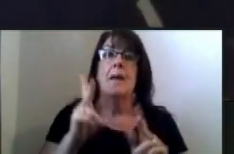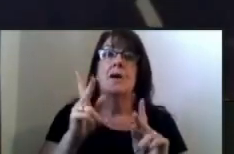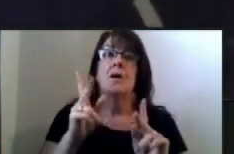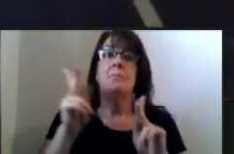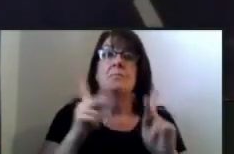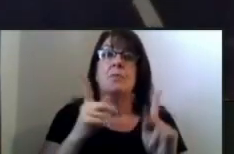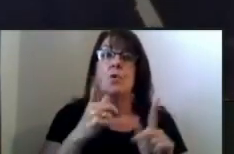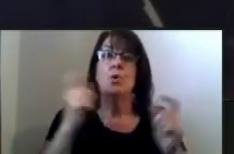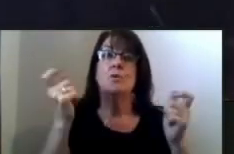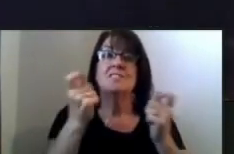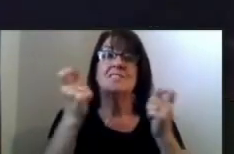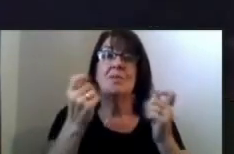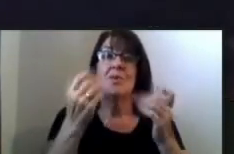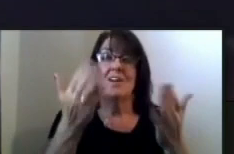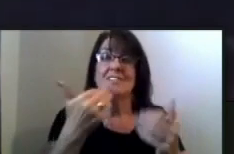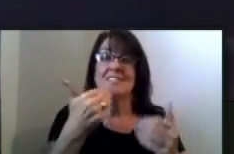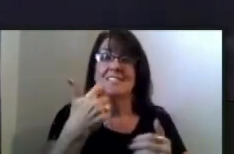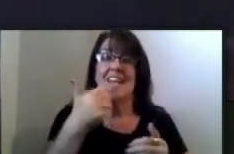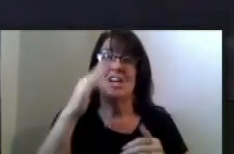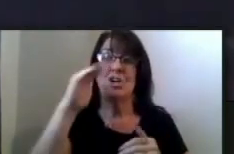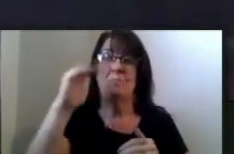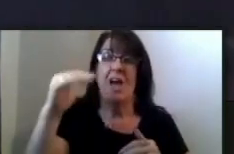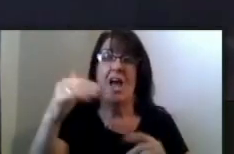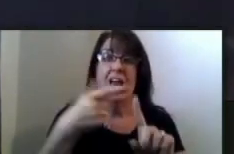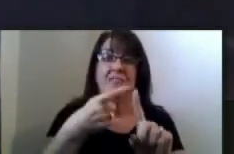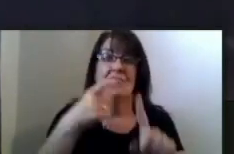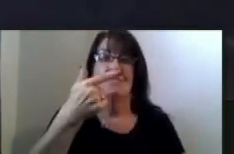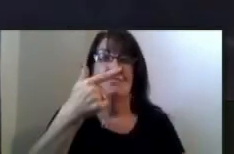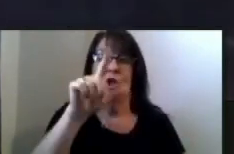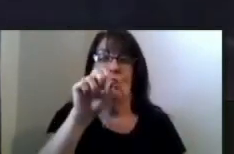we would like to send you off with a goodbye from Gloria.